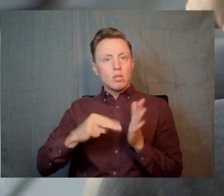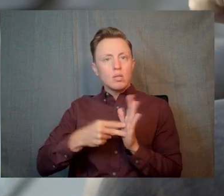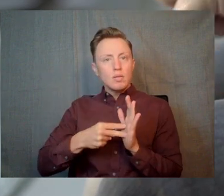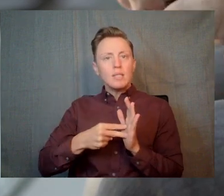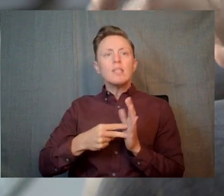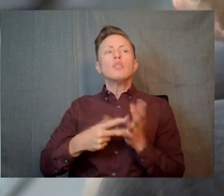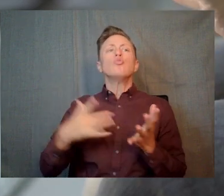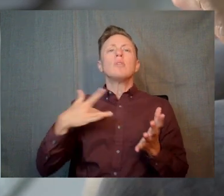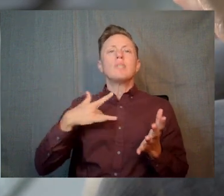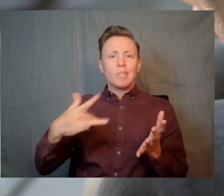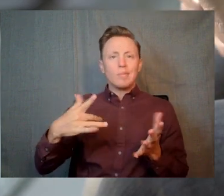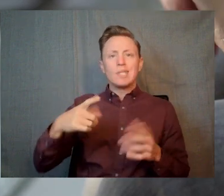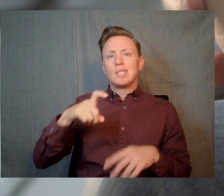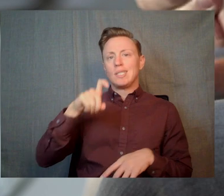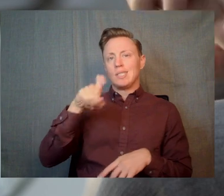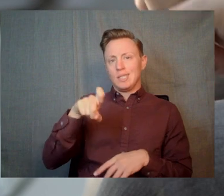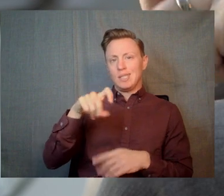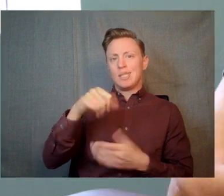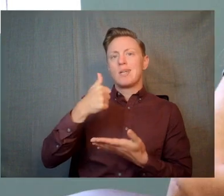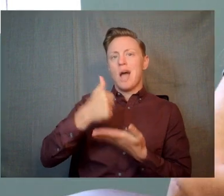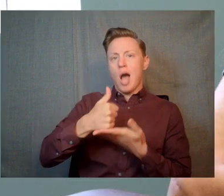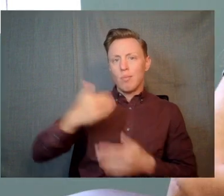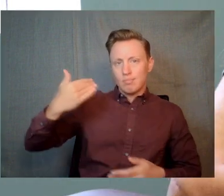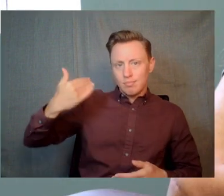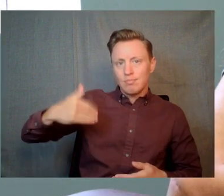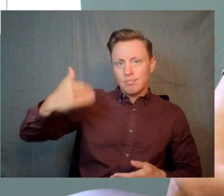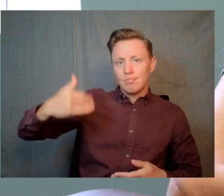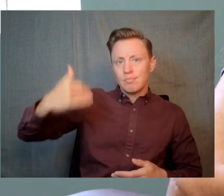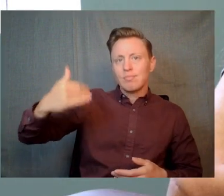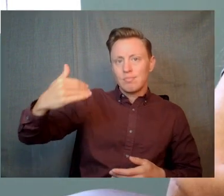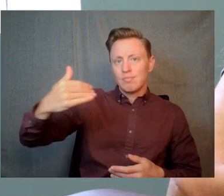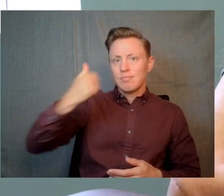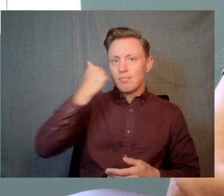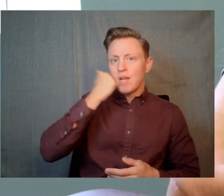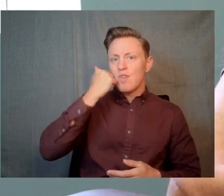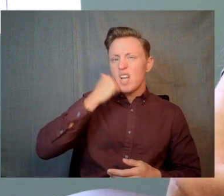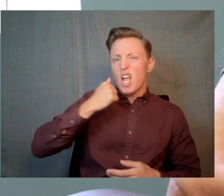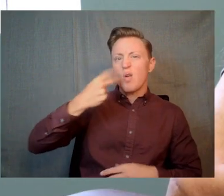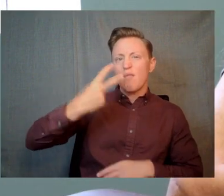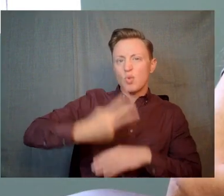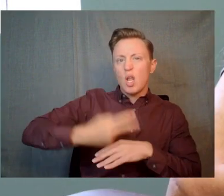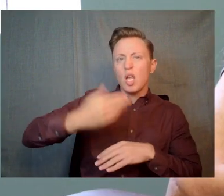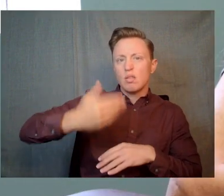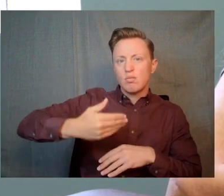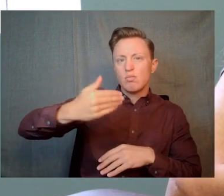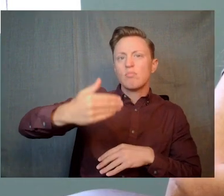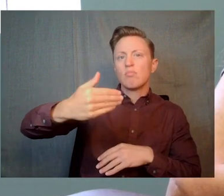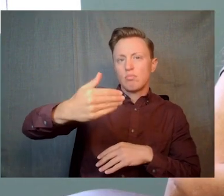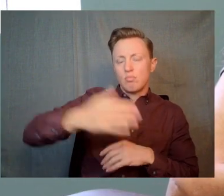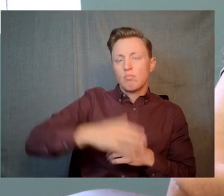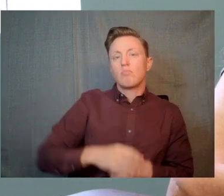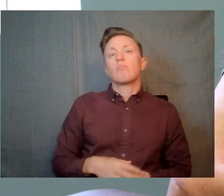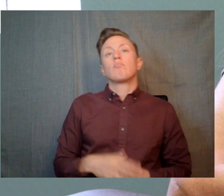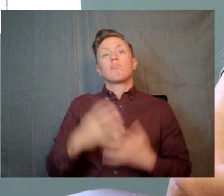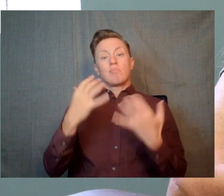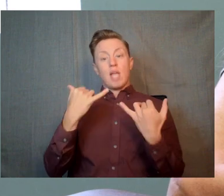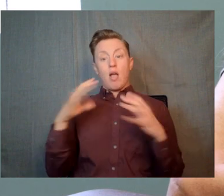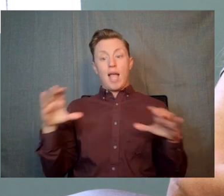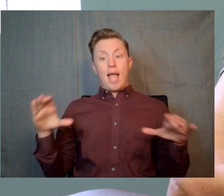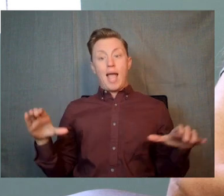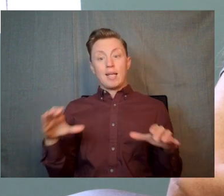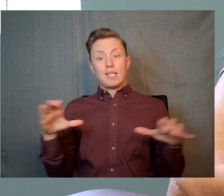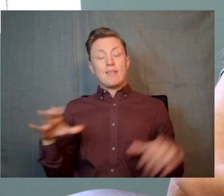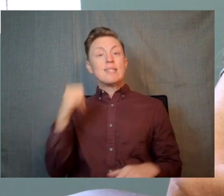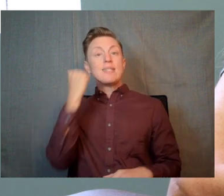help more days than not. Now, let's discuss the various activities